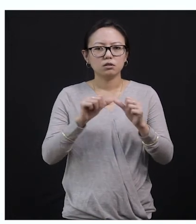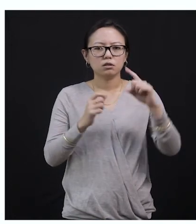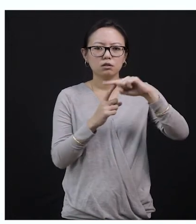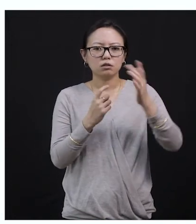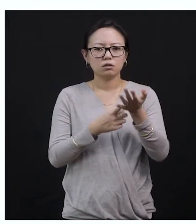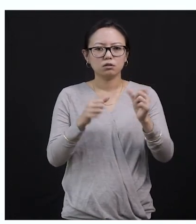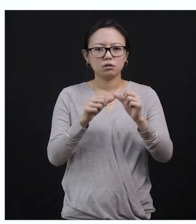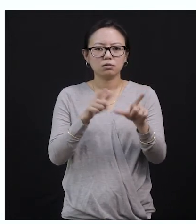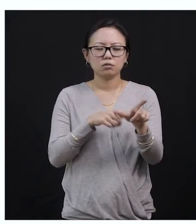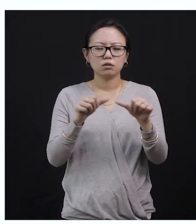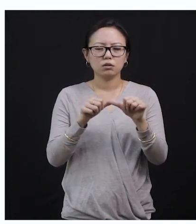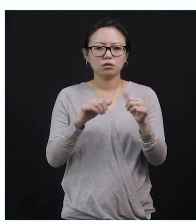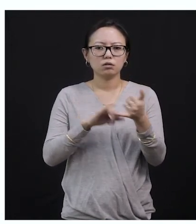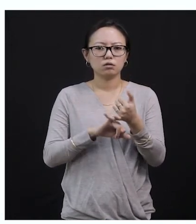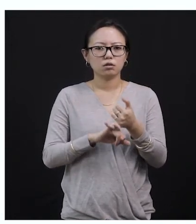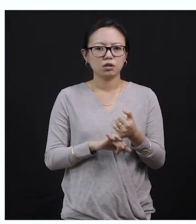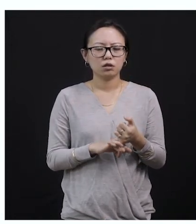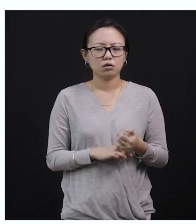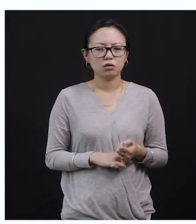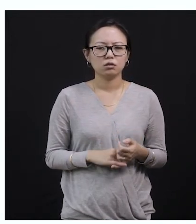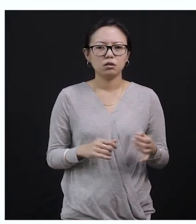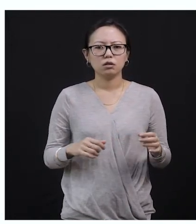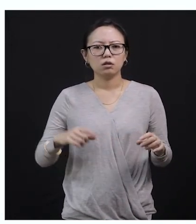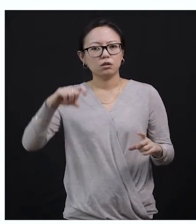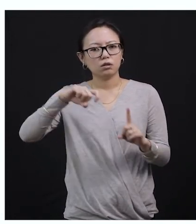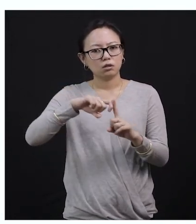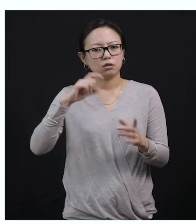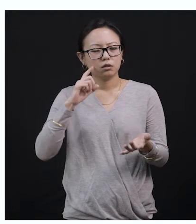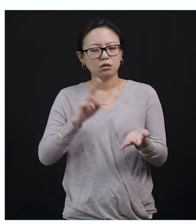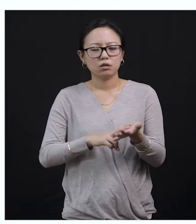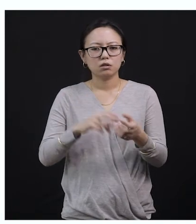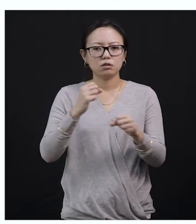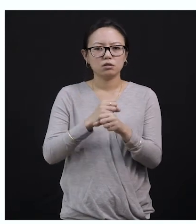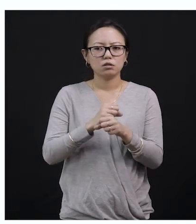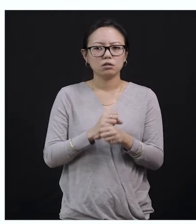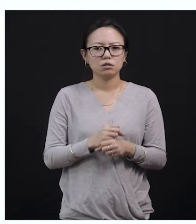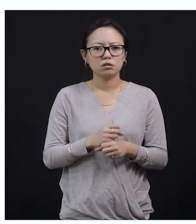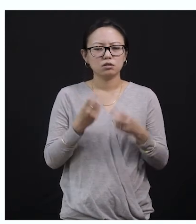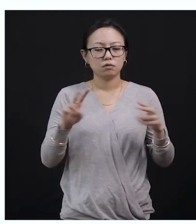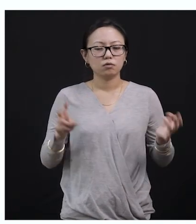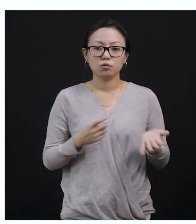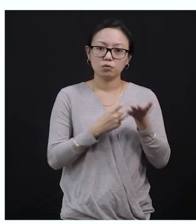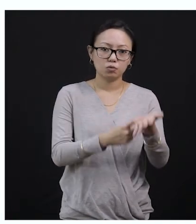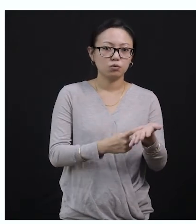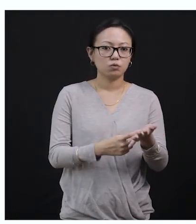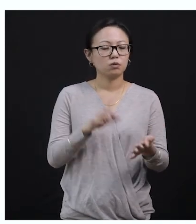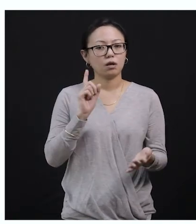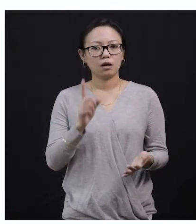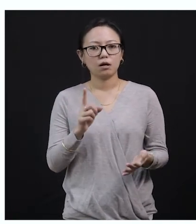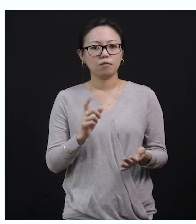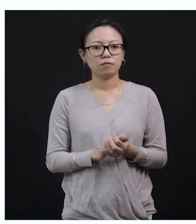followed very strictly. All right, and they mostly worshipped Lord Buddha and Lord Mahavira. All right.